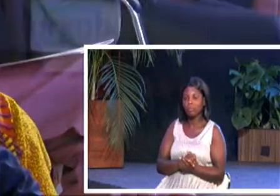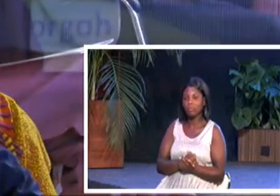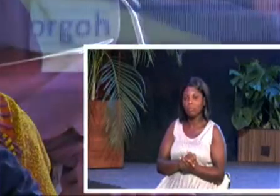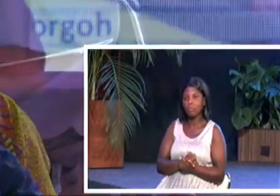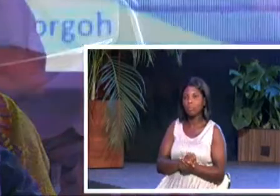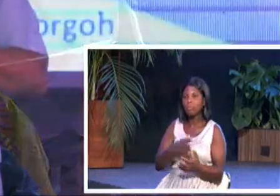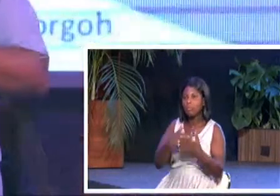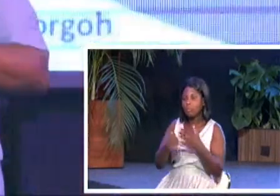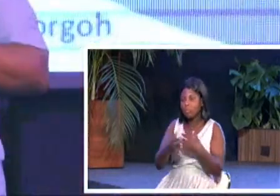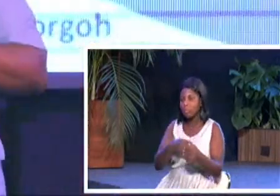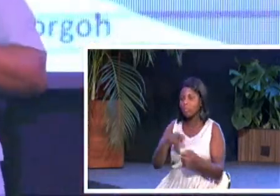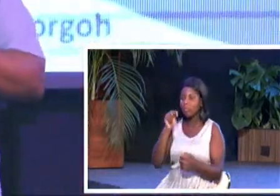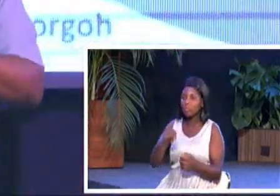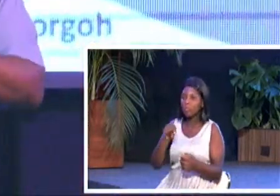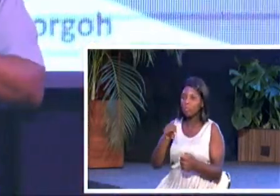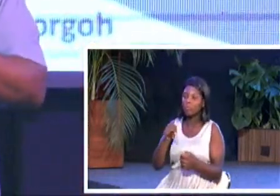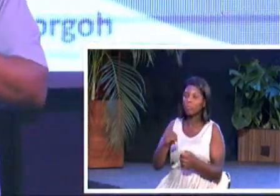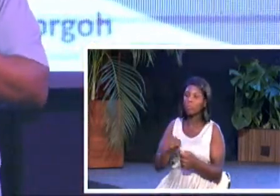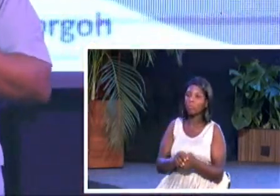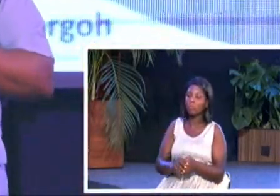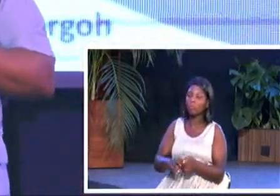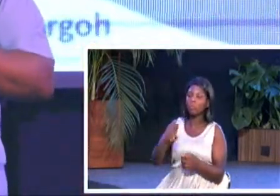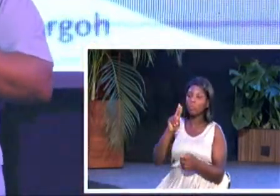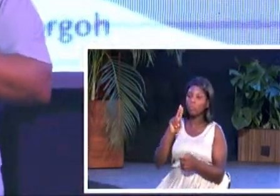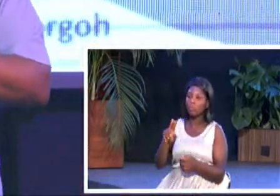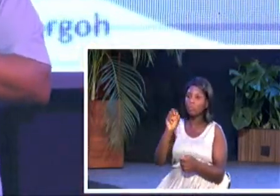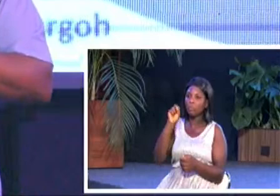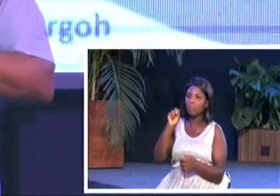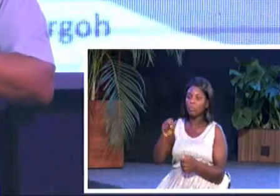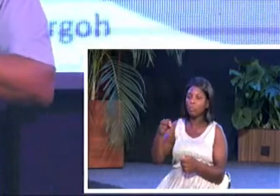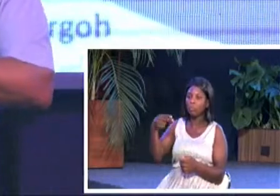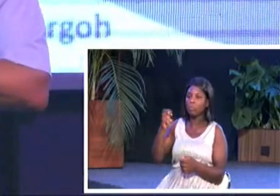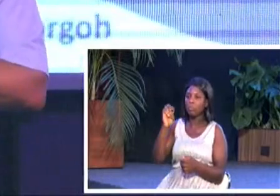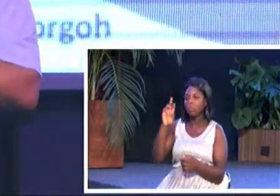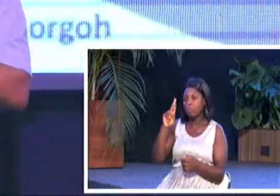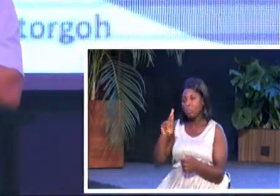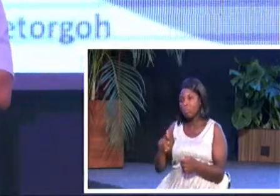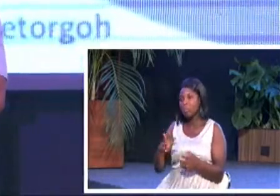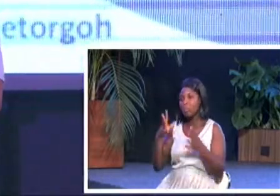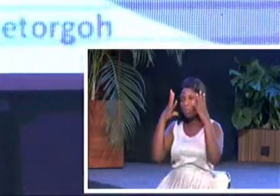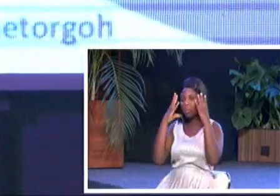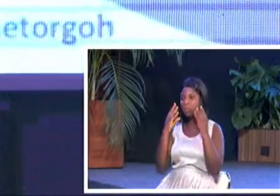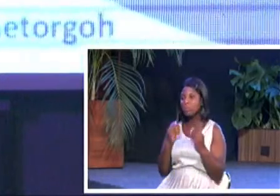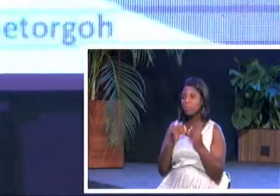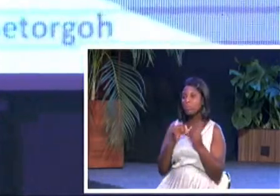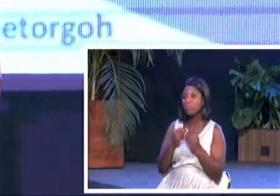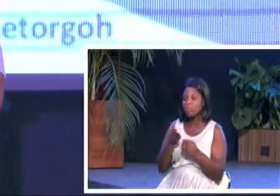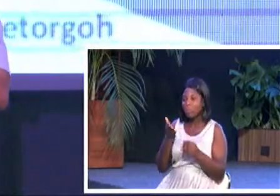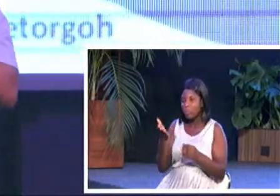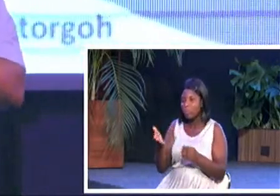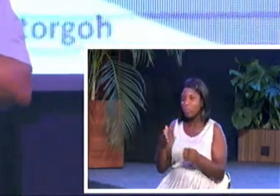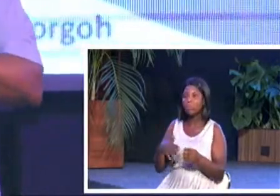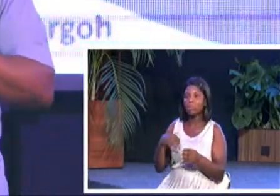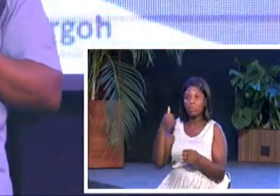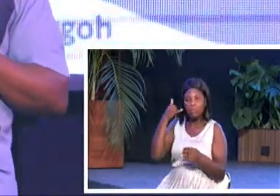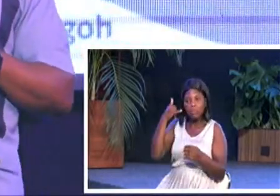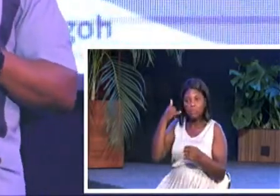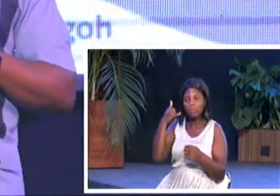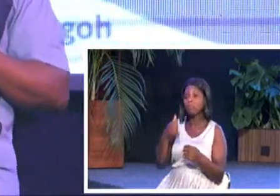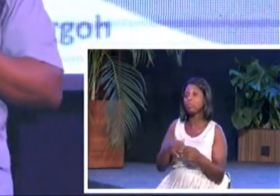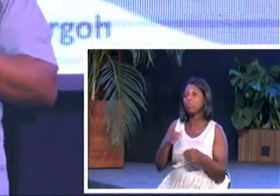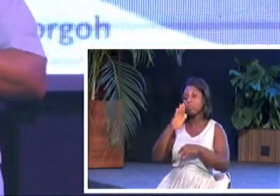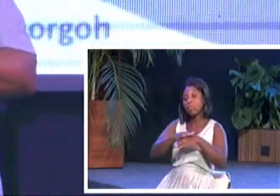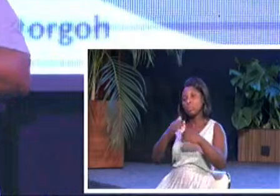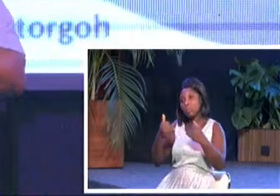find. So user experience is one of the key products. Now, when you pick any device, how you see whether a